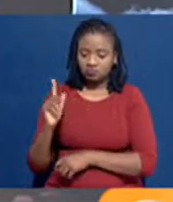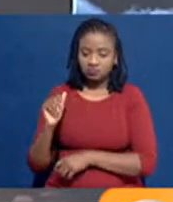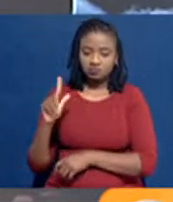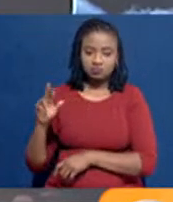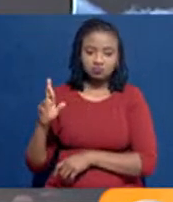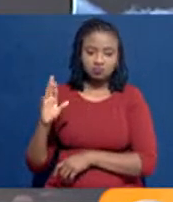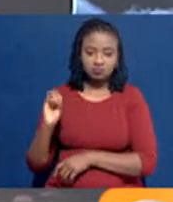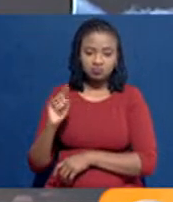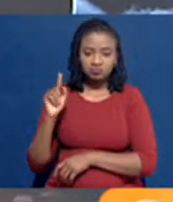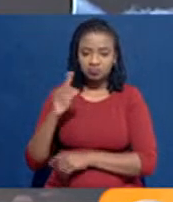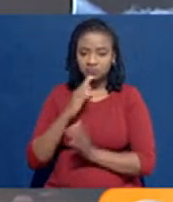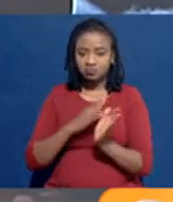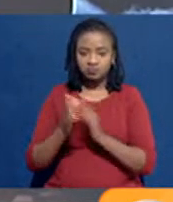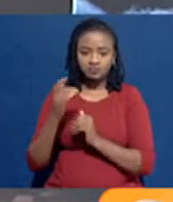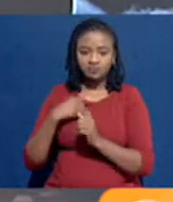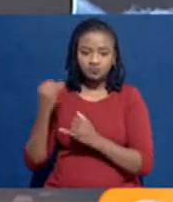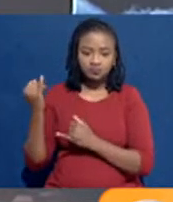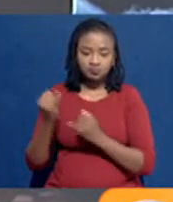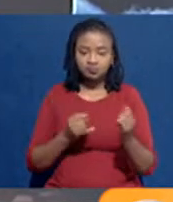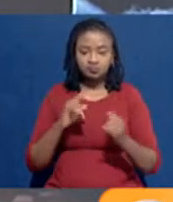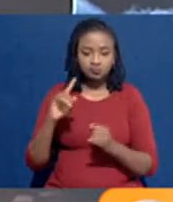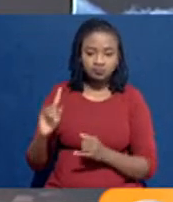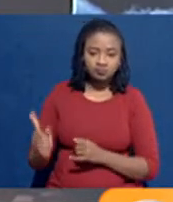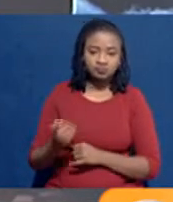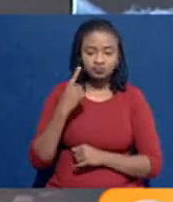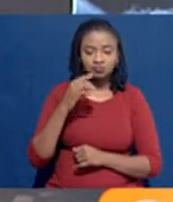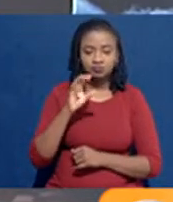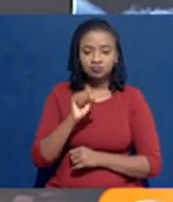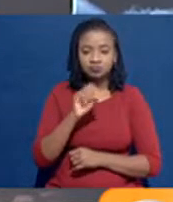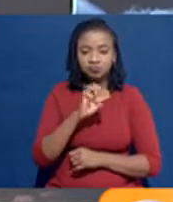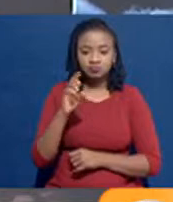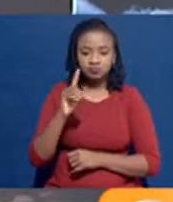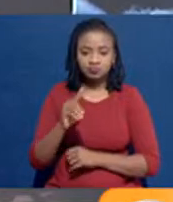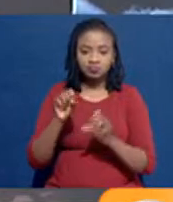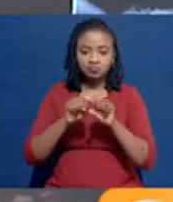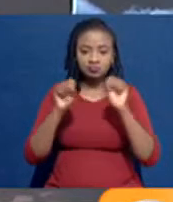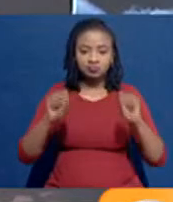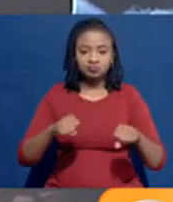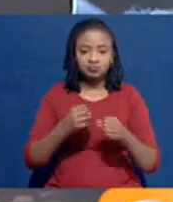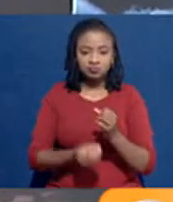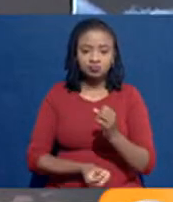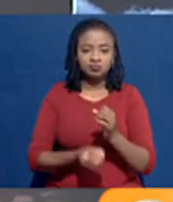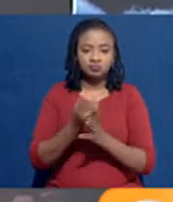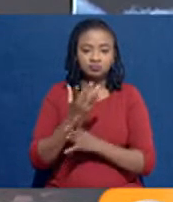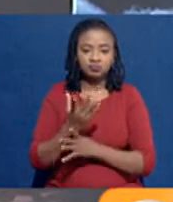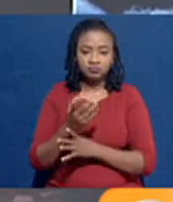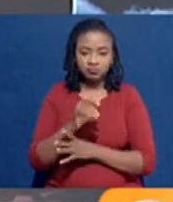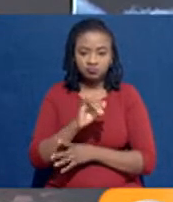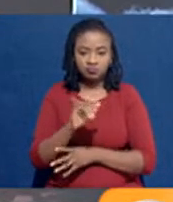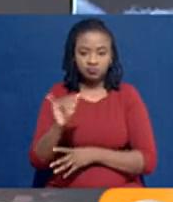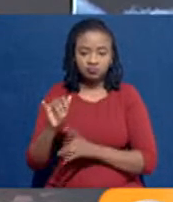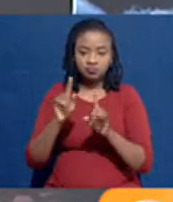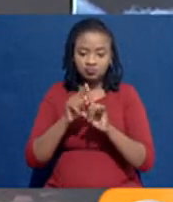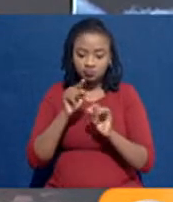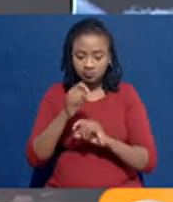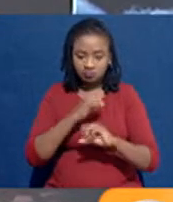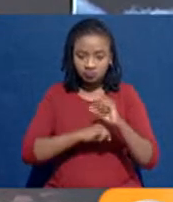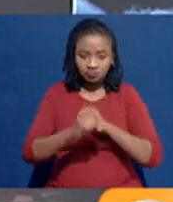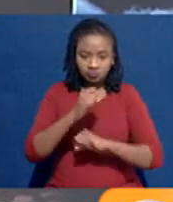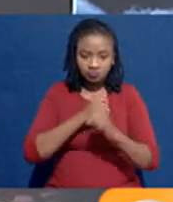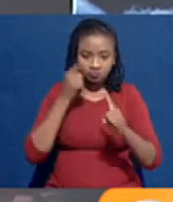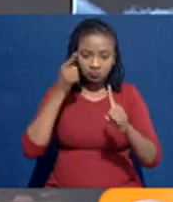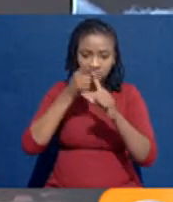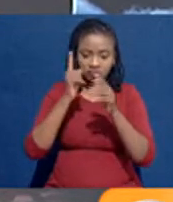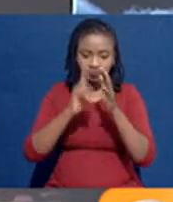introduce the first ever cotton seeds system to produce the certified cotton seeds. The move is part of efforts to